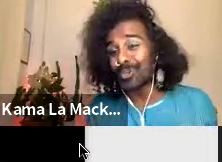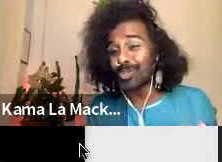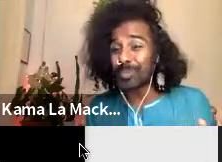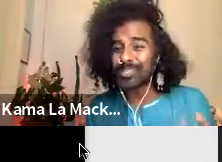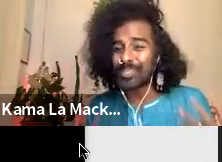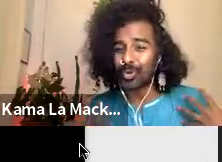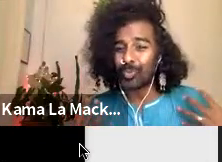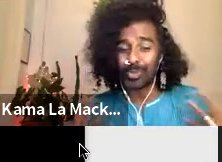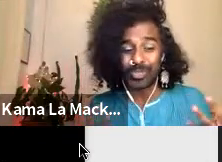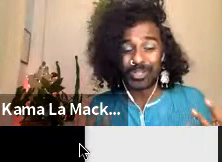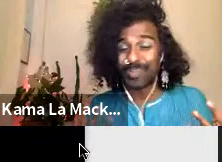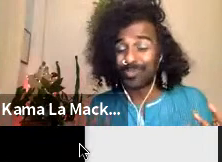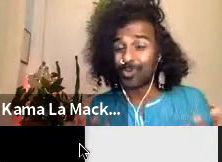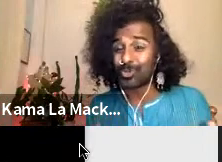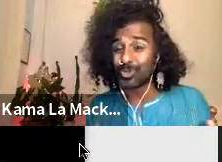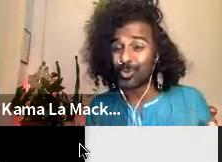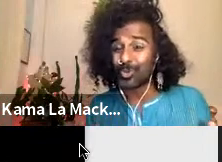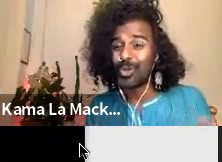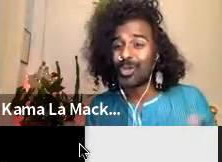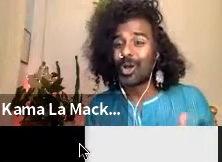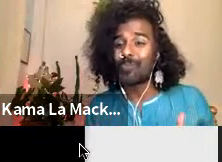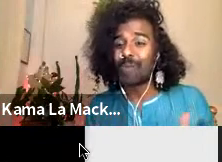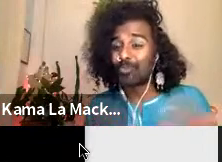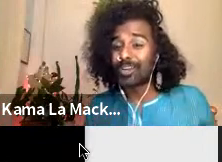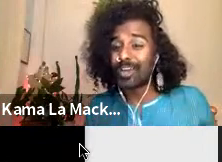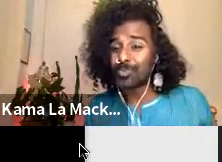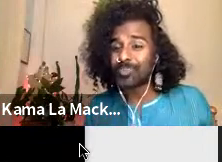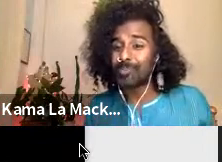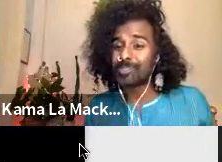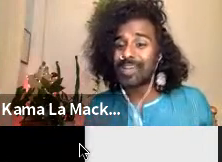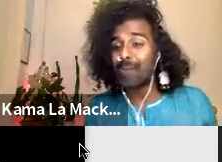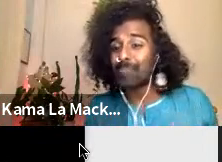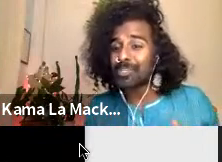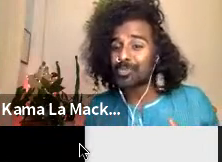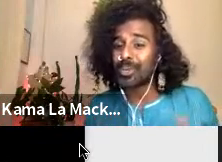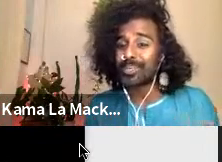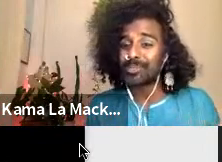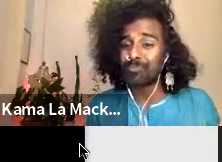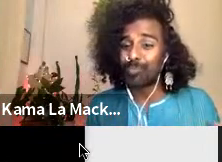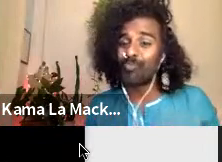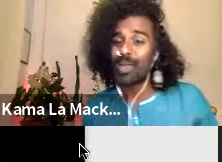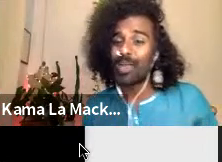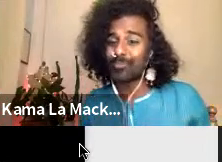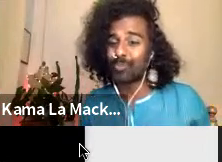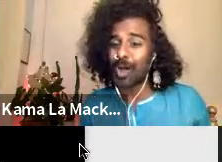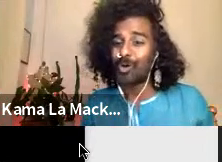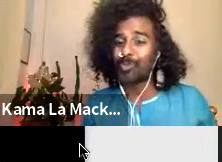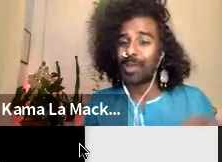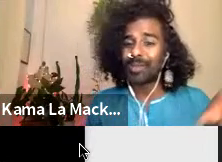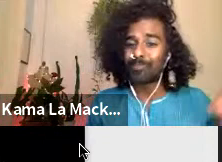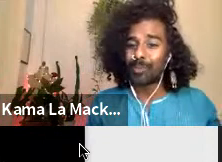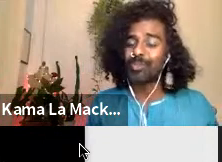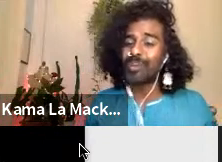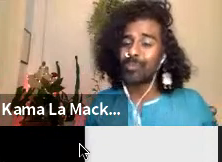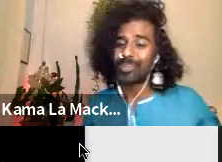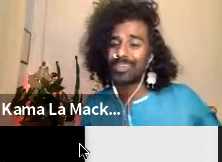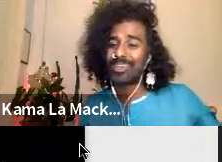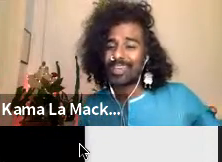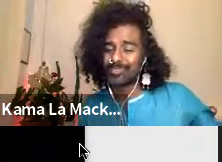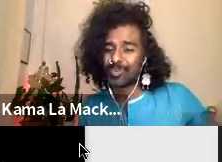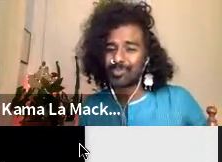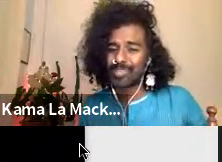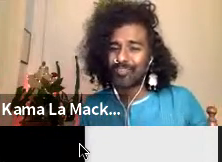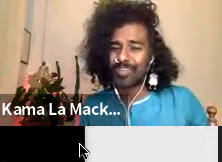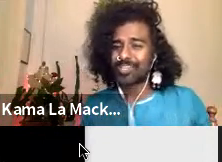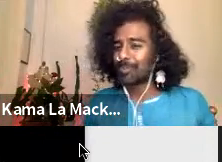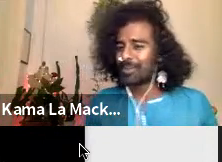the interspace on a personal level also, I realized with time, it's like I'm mixed race, both black and brown. My mother's family